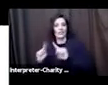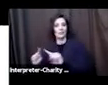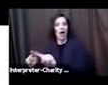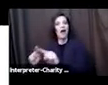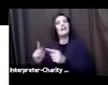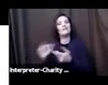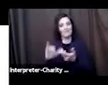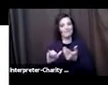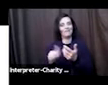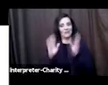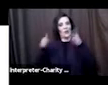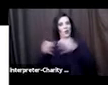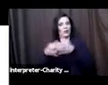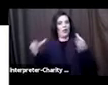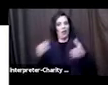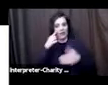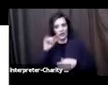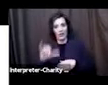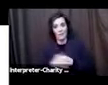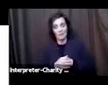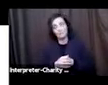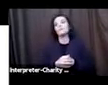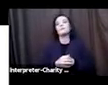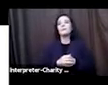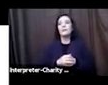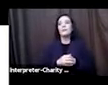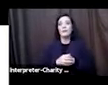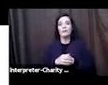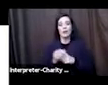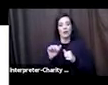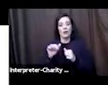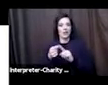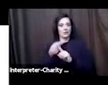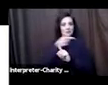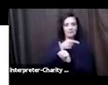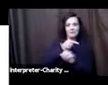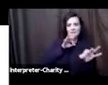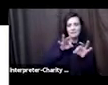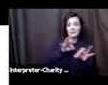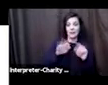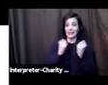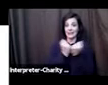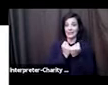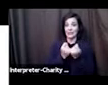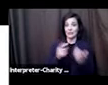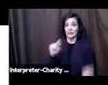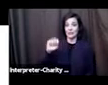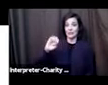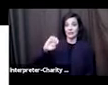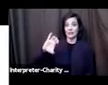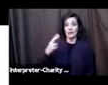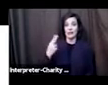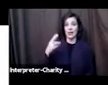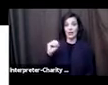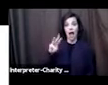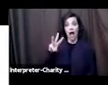what we do. As an aside, our team at Tekl has been working